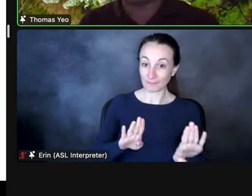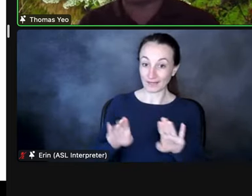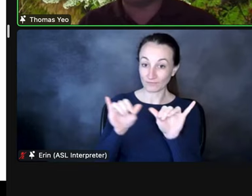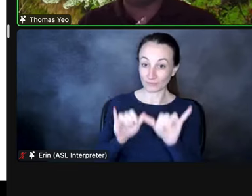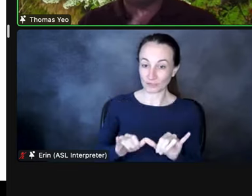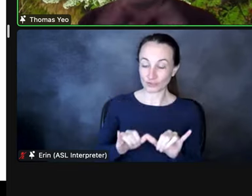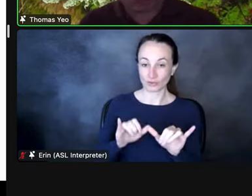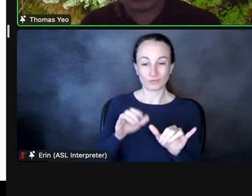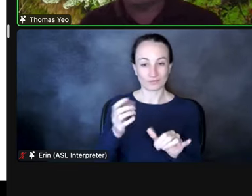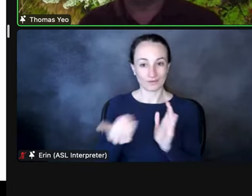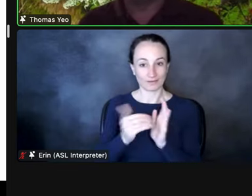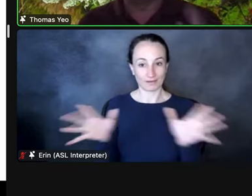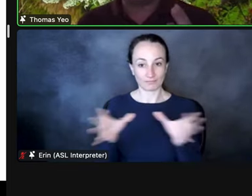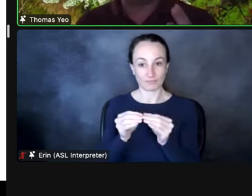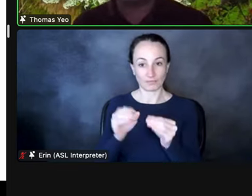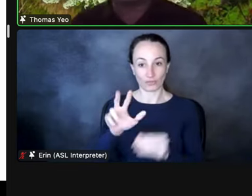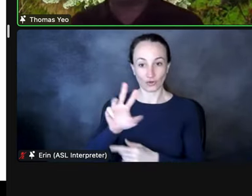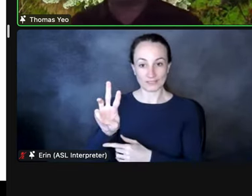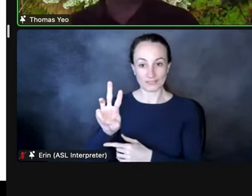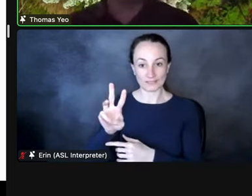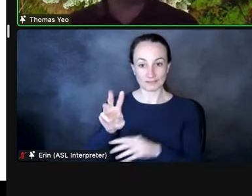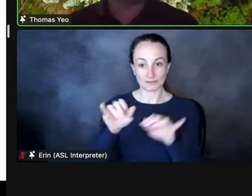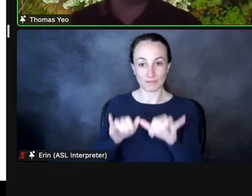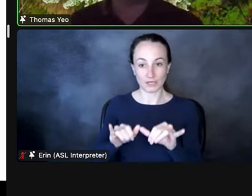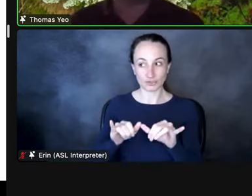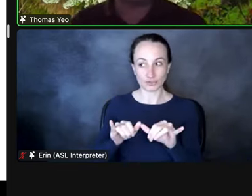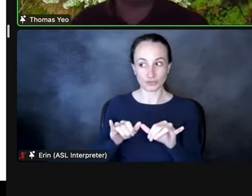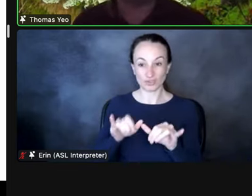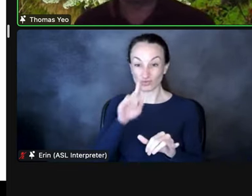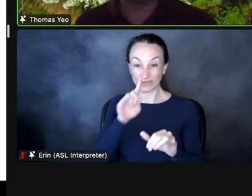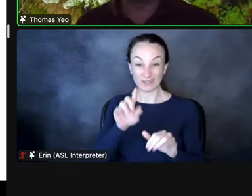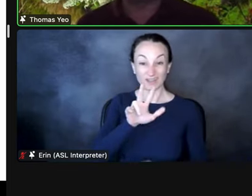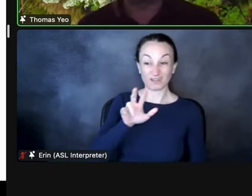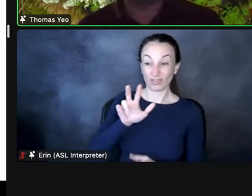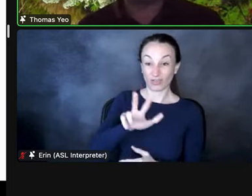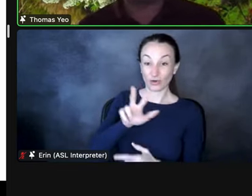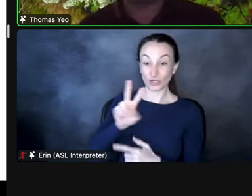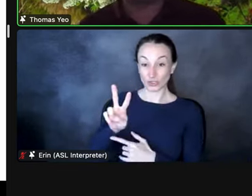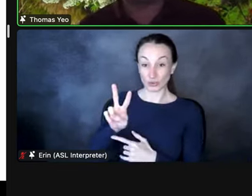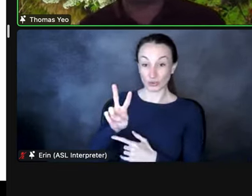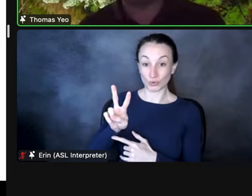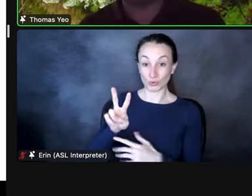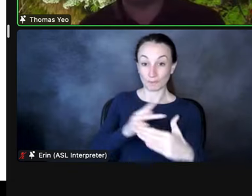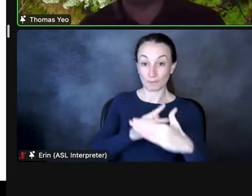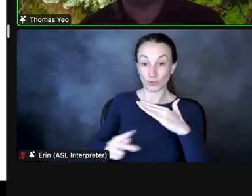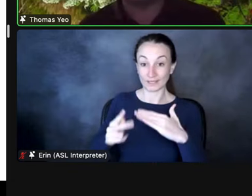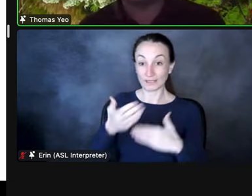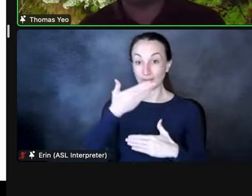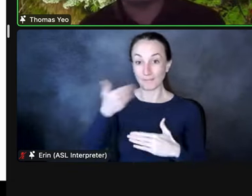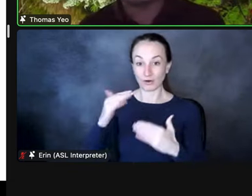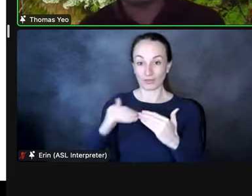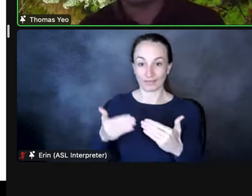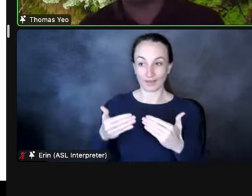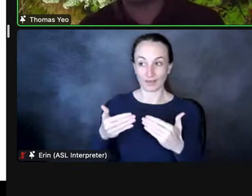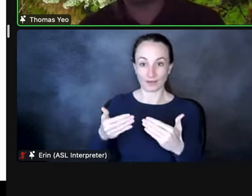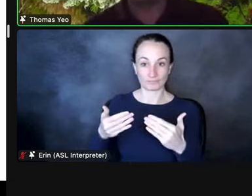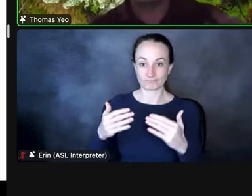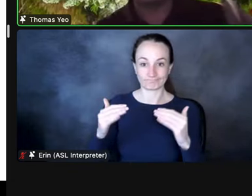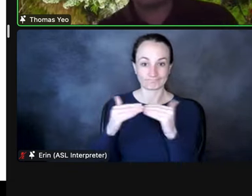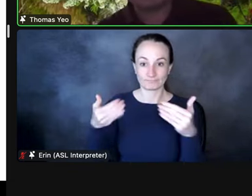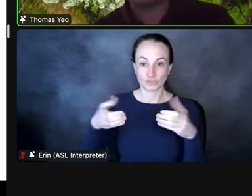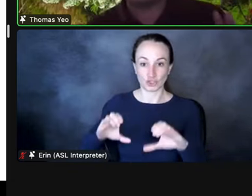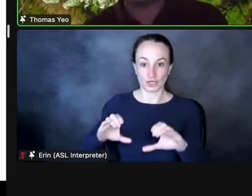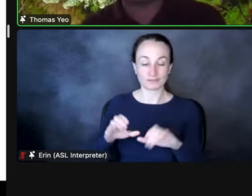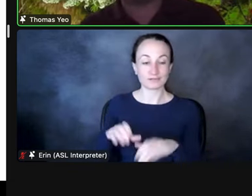36 measures, only 32 were predicted better than chance. So I'm going to show you a 32 by 32 matrix.